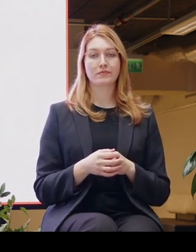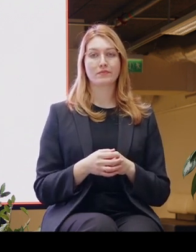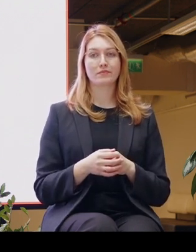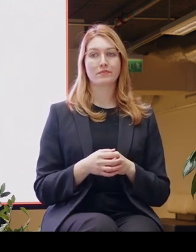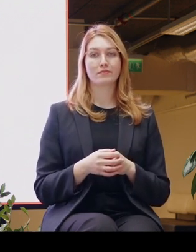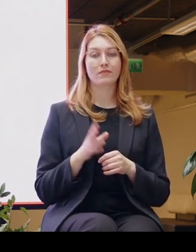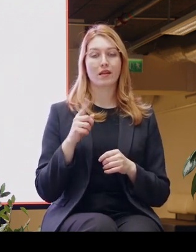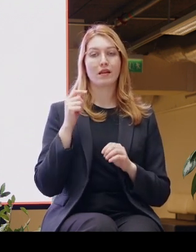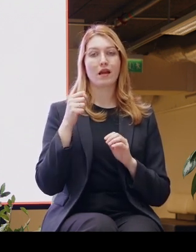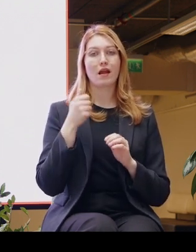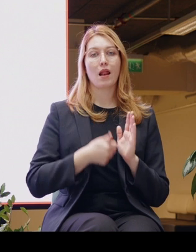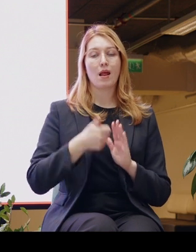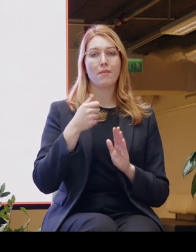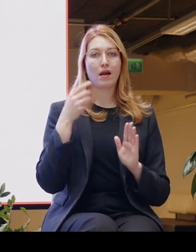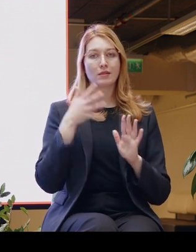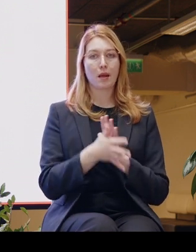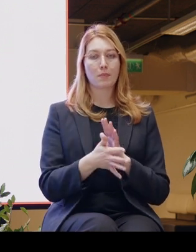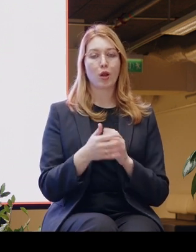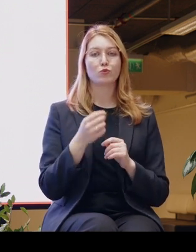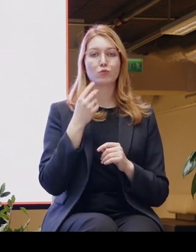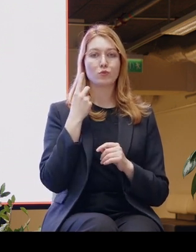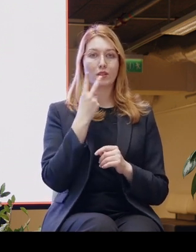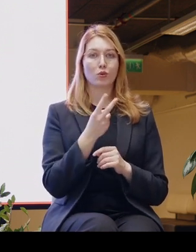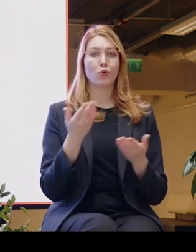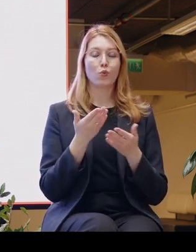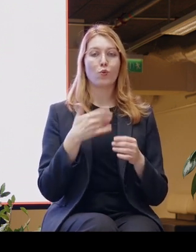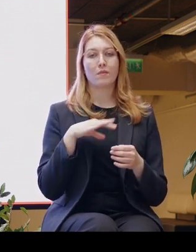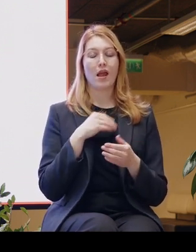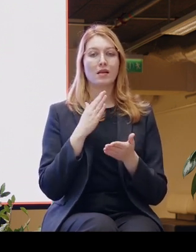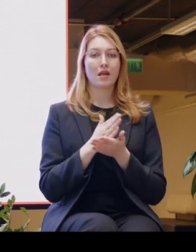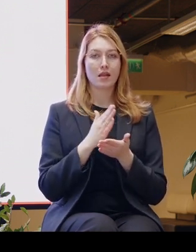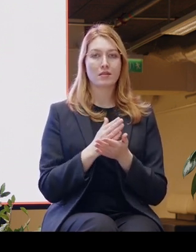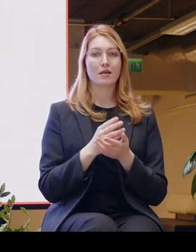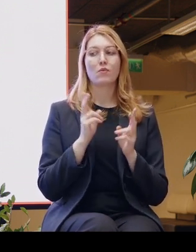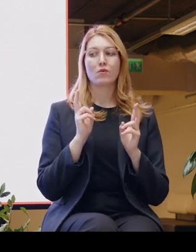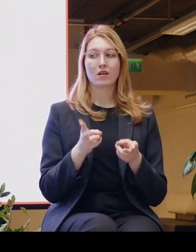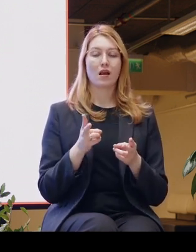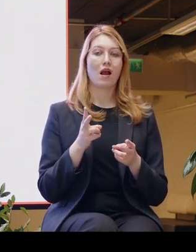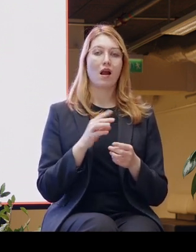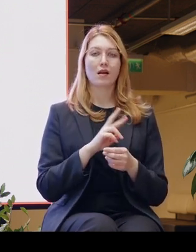get a better look where we are standing and how we are doing our supervision.